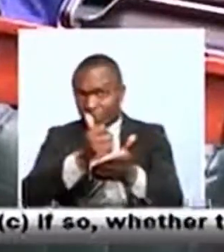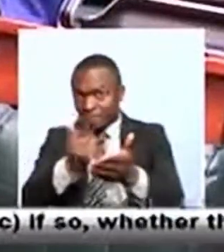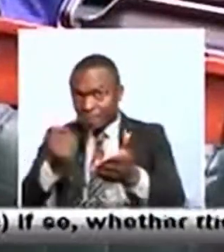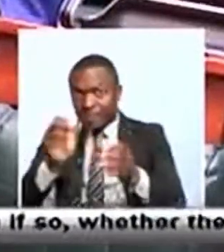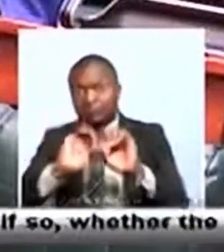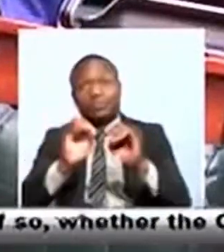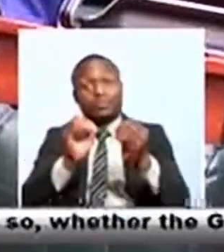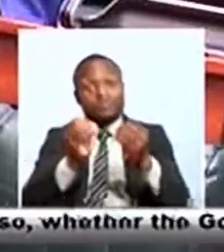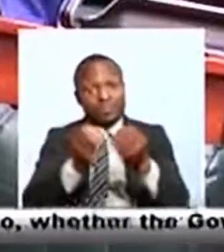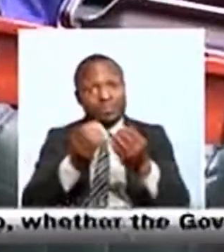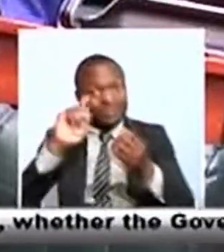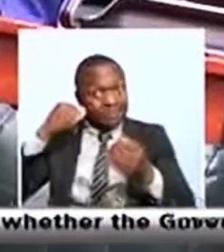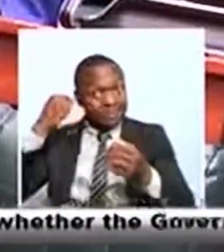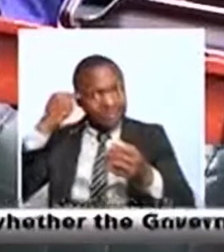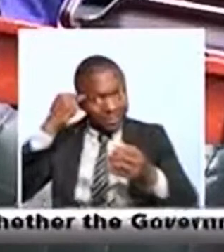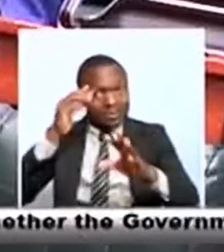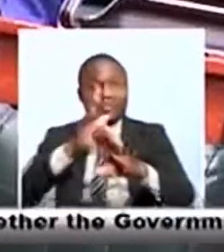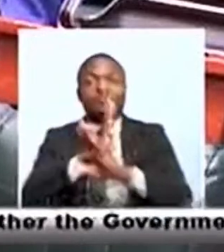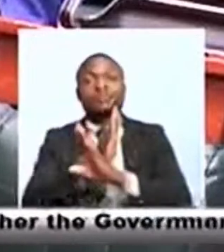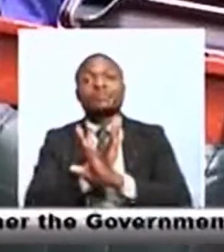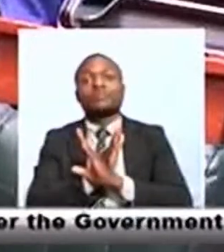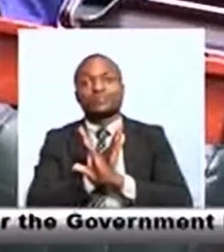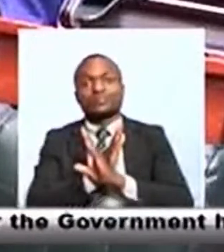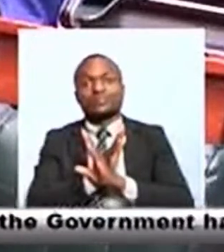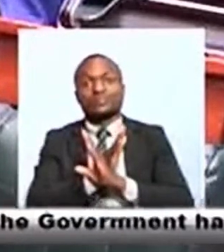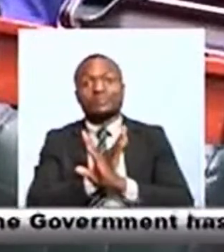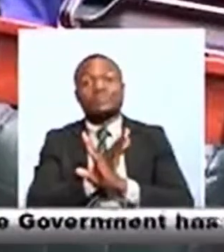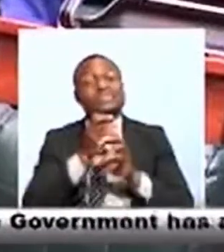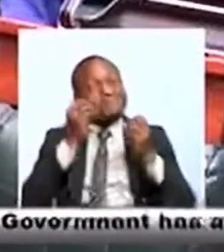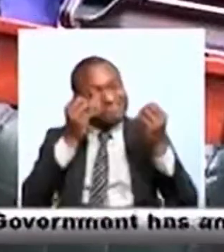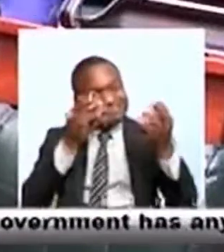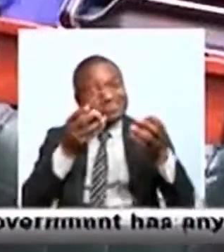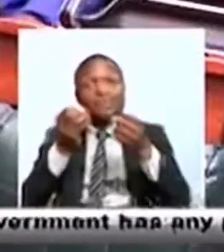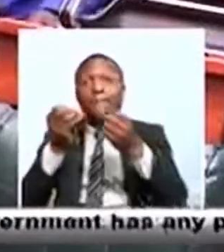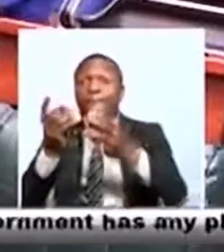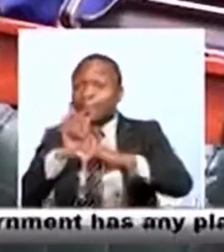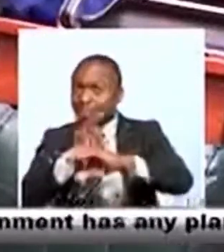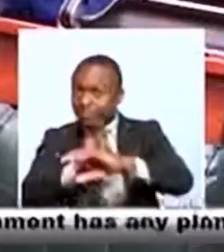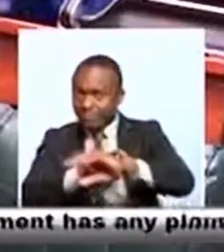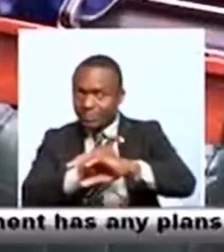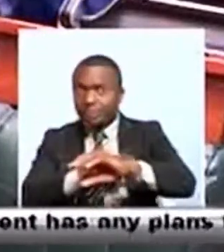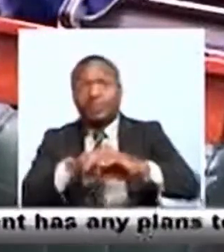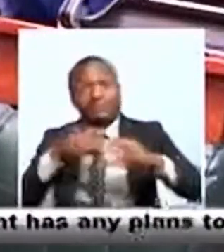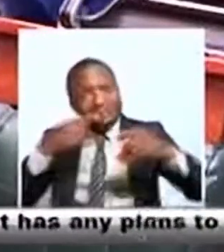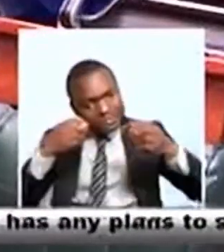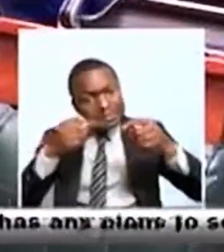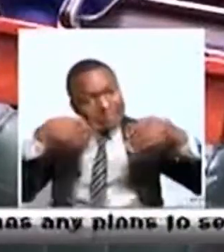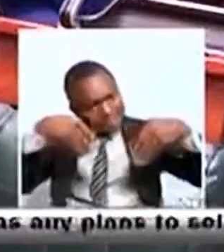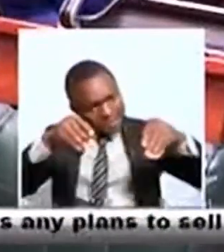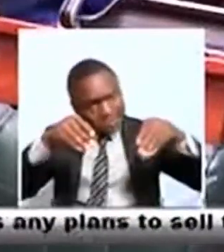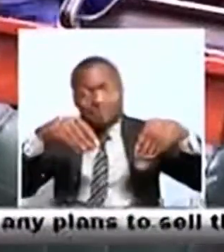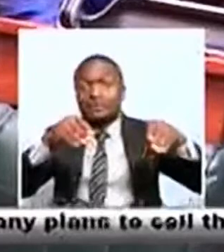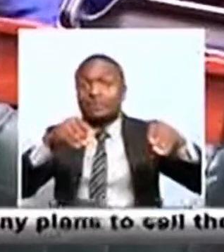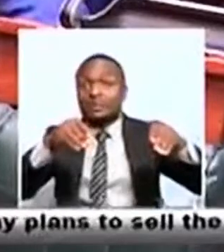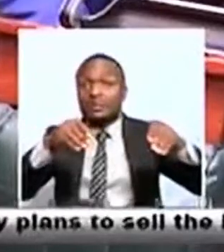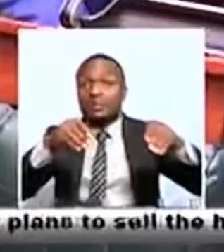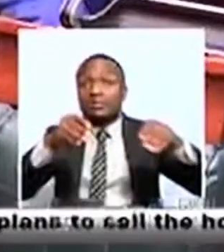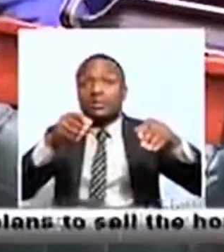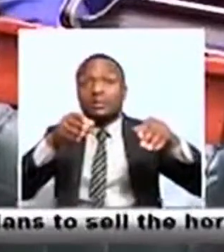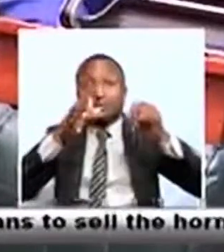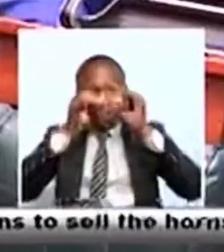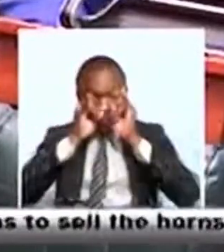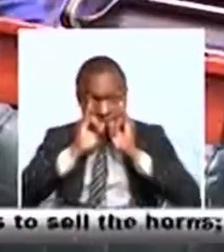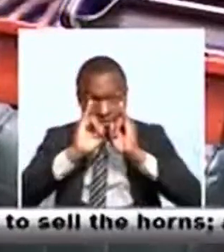The government of the Republic of Zambia has on a number of occasions tried to dispose of the ivory stockpile through the